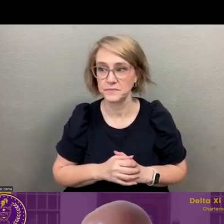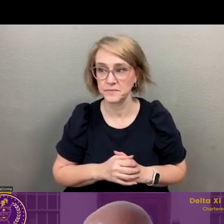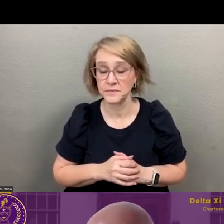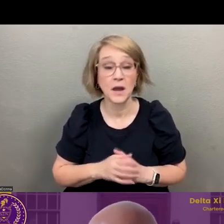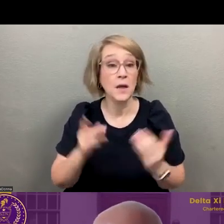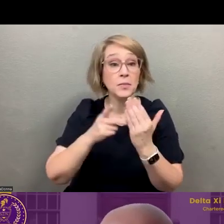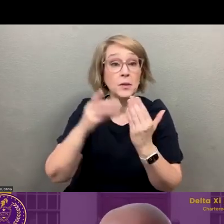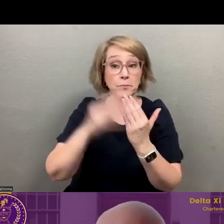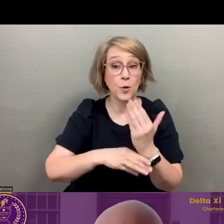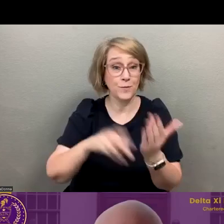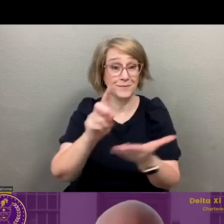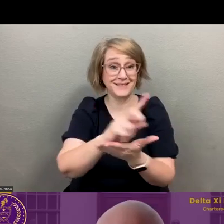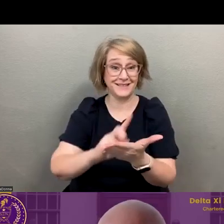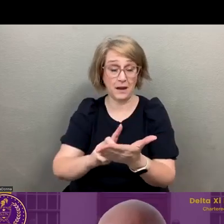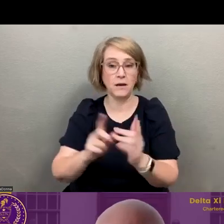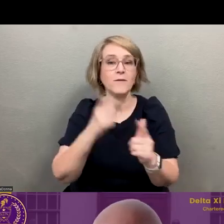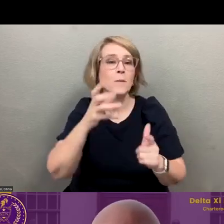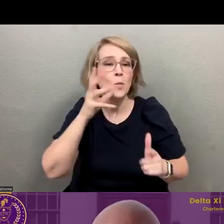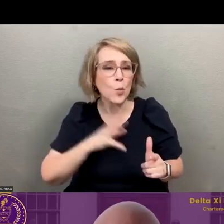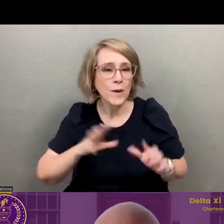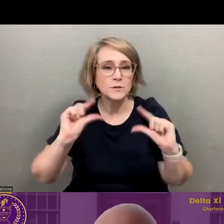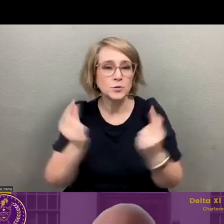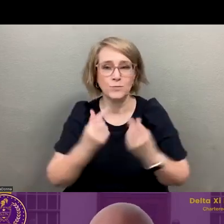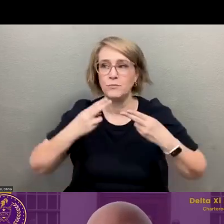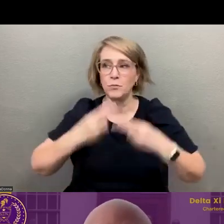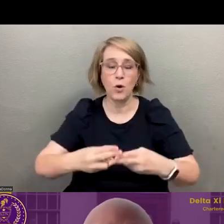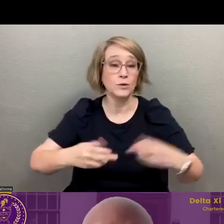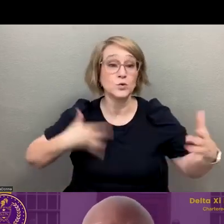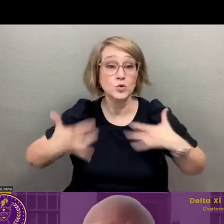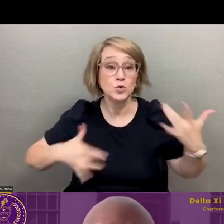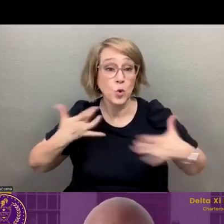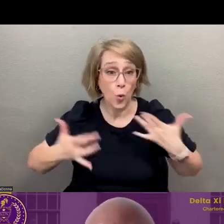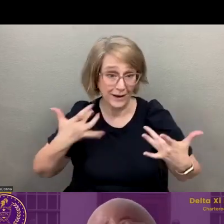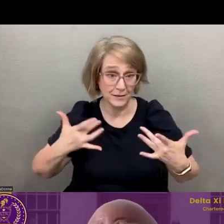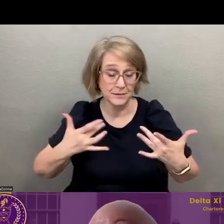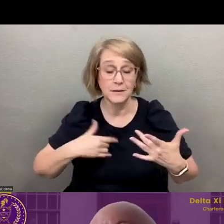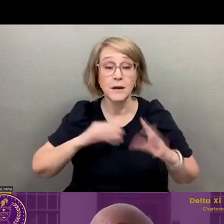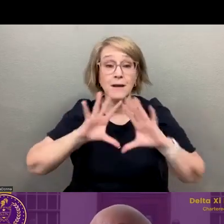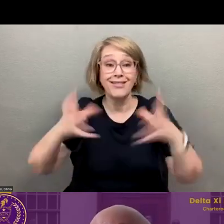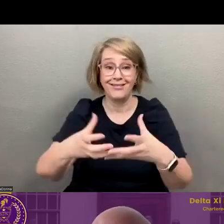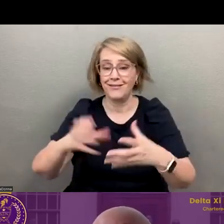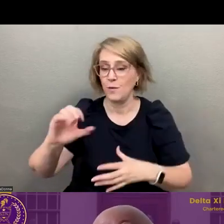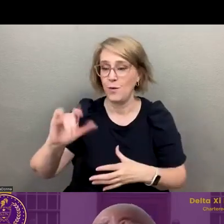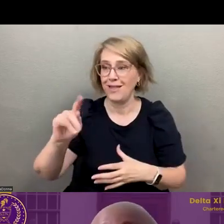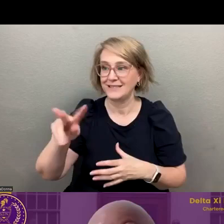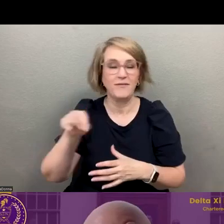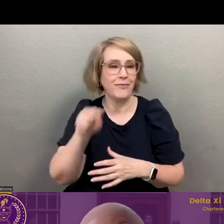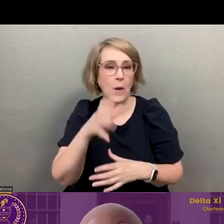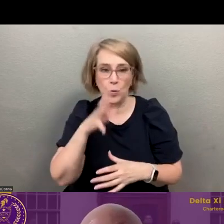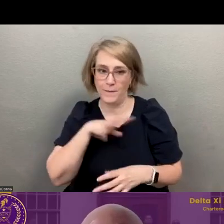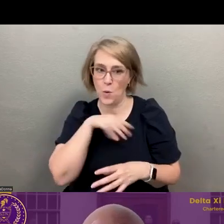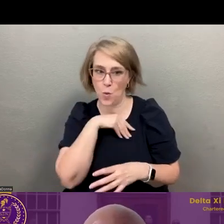The program was designed by the group called Joy Collective. This was the women-owned firm that helped us to create the